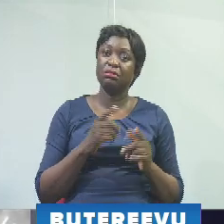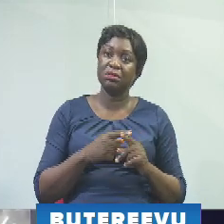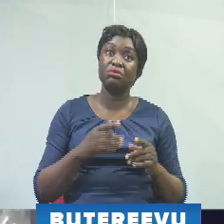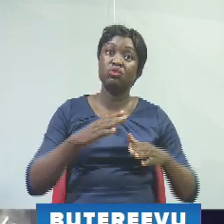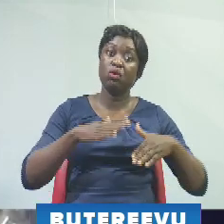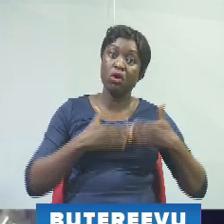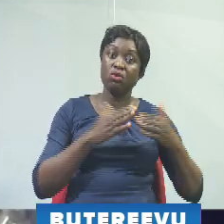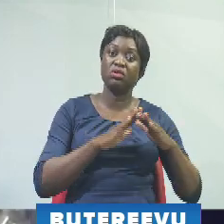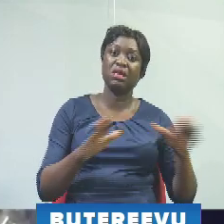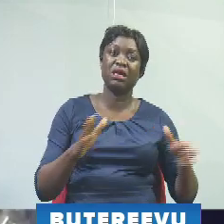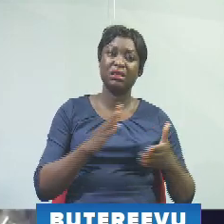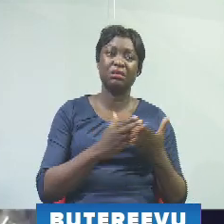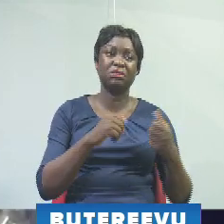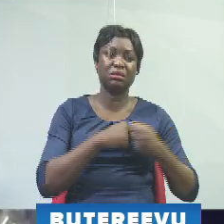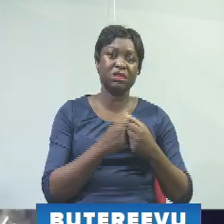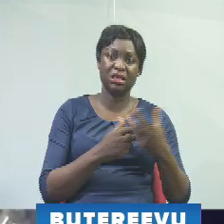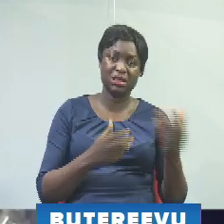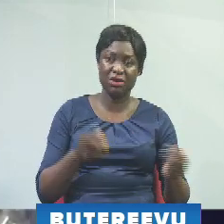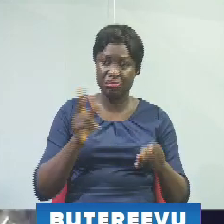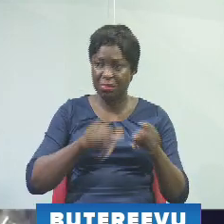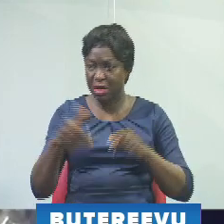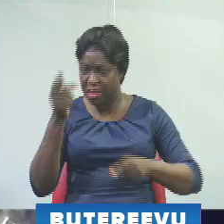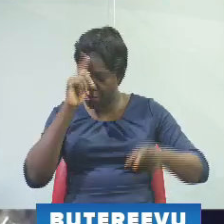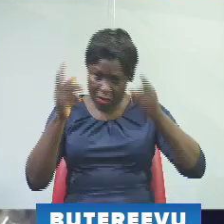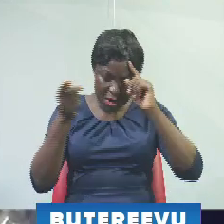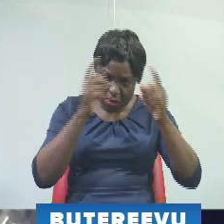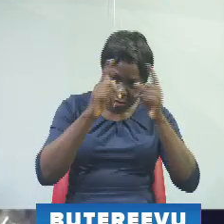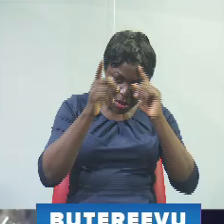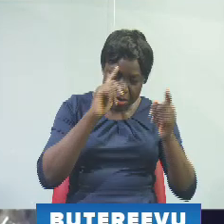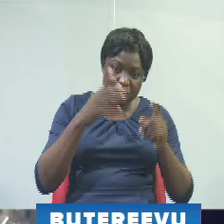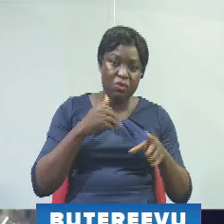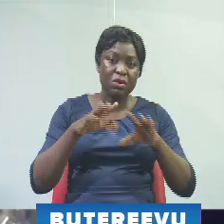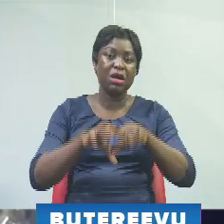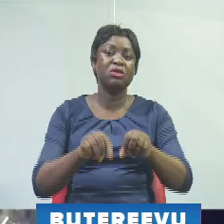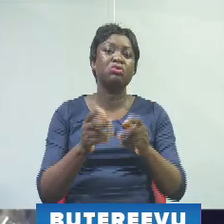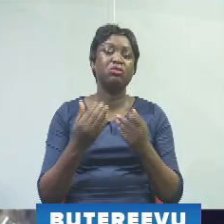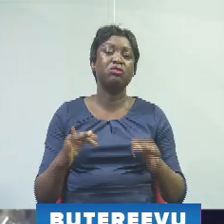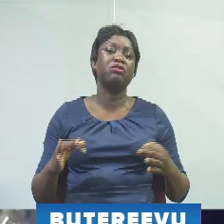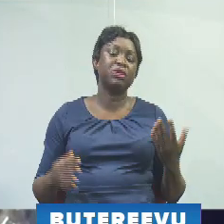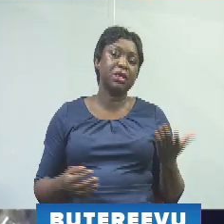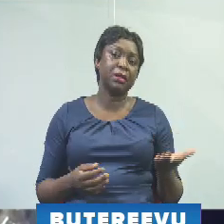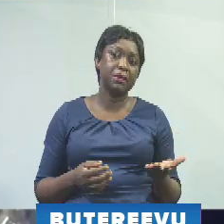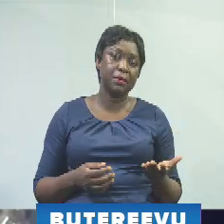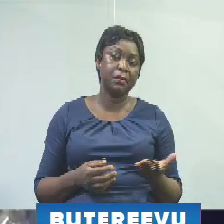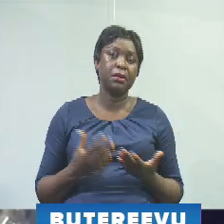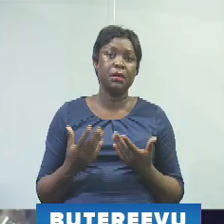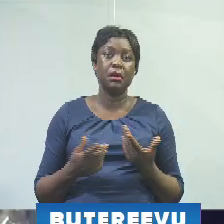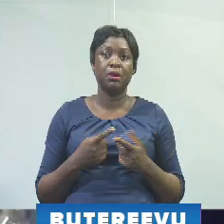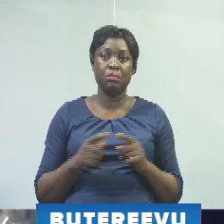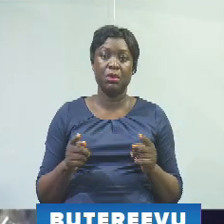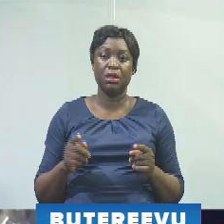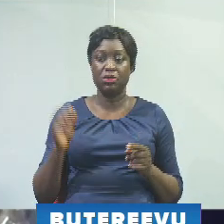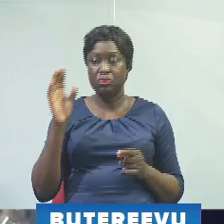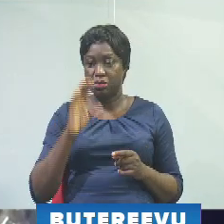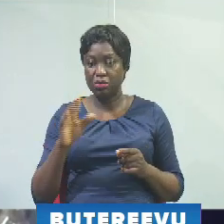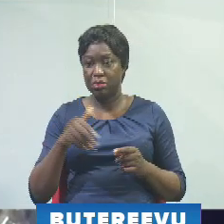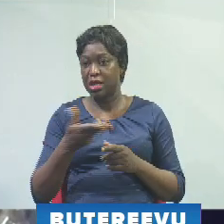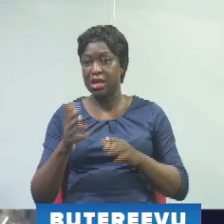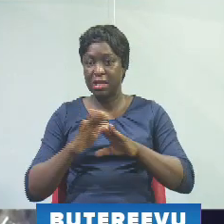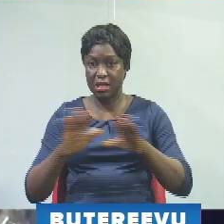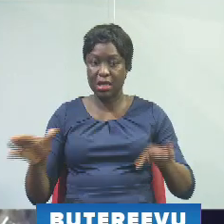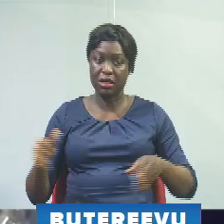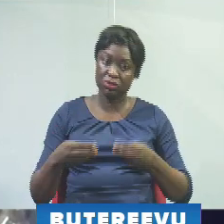waliwo abasaatuusi abalyesenzaako, abaagala ebyobwereere, naye tujja bafunira ettaka lyonna